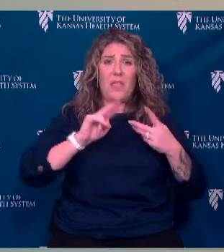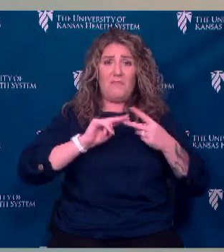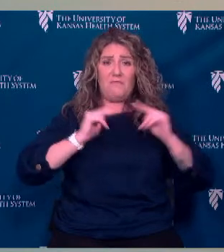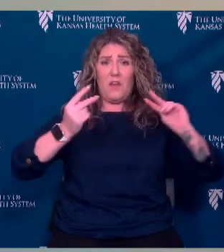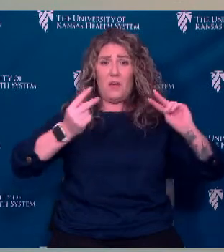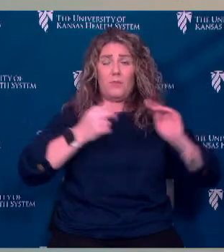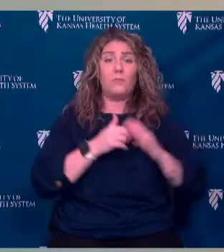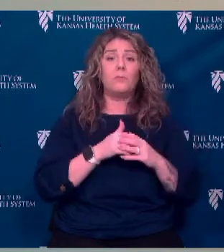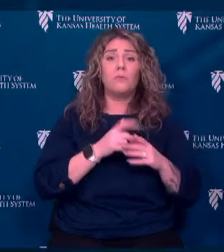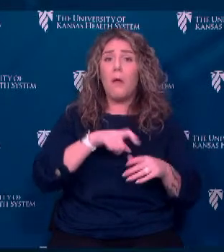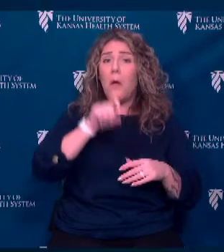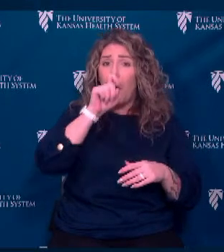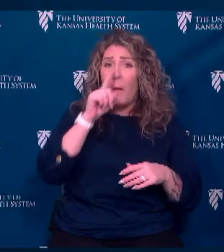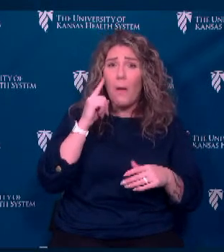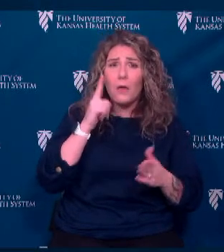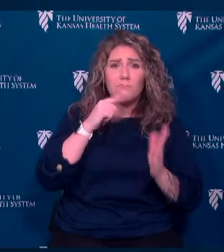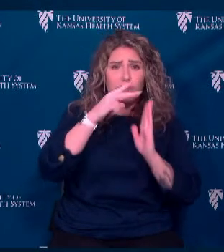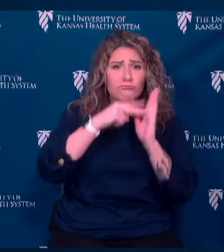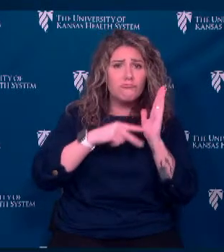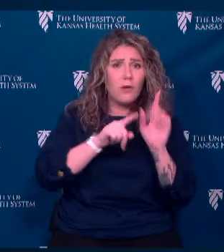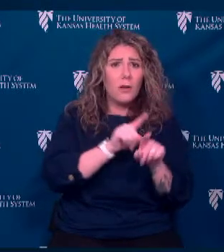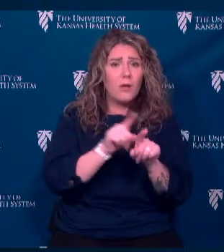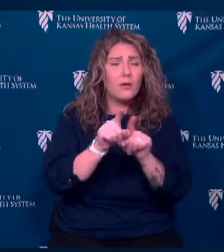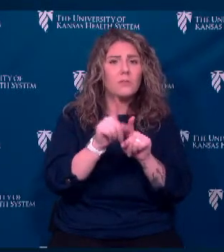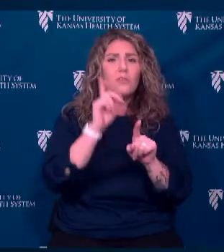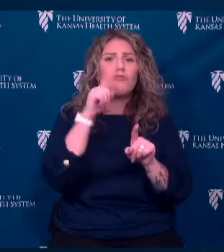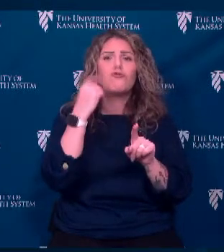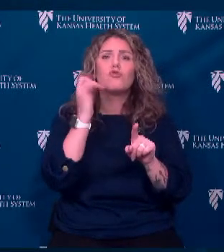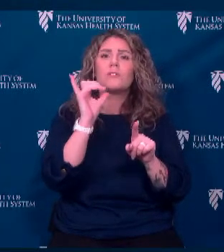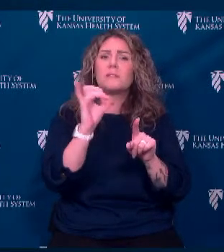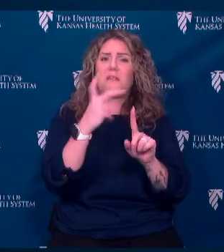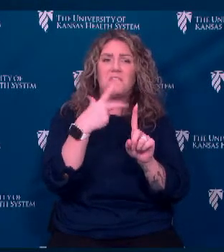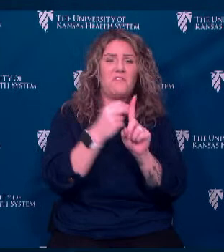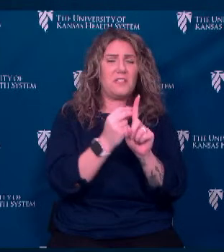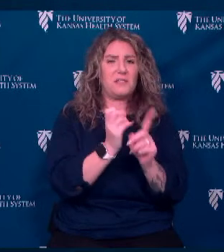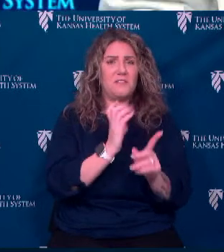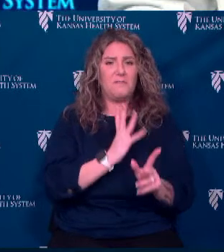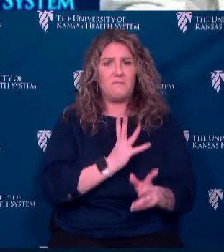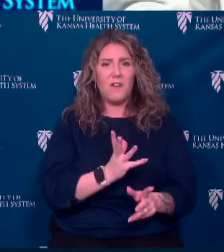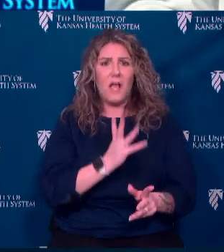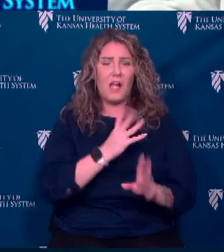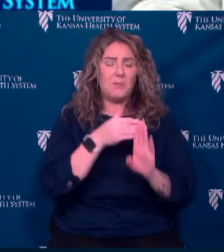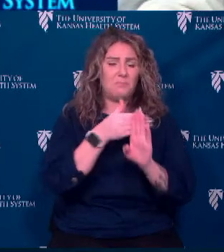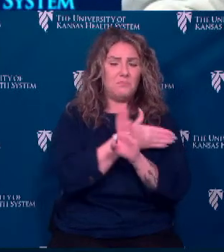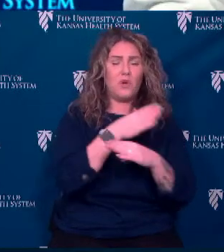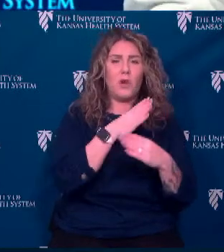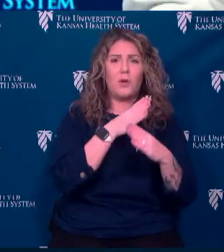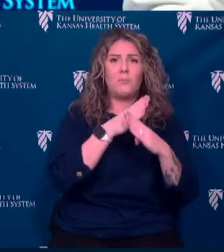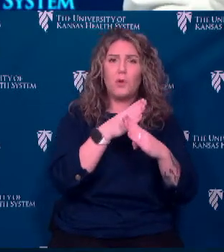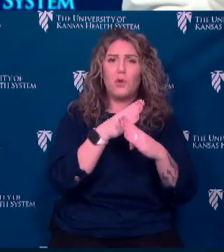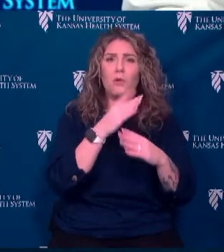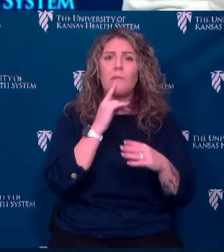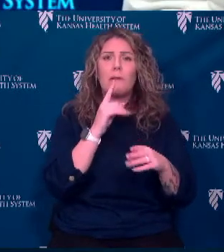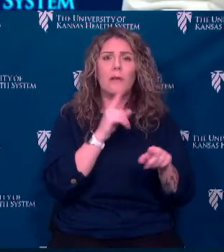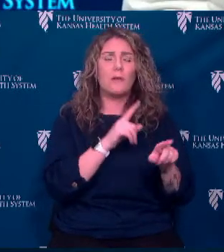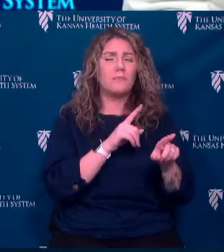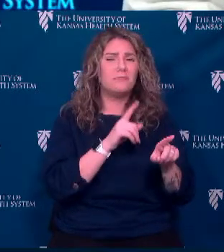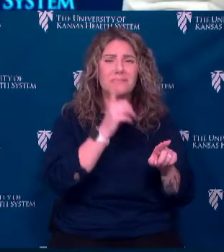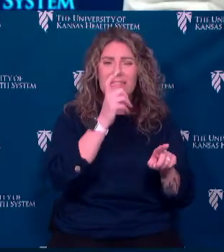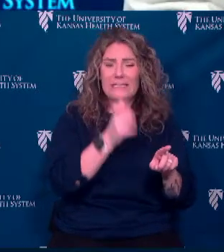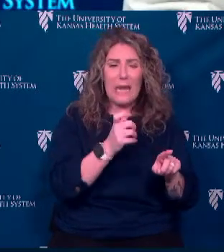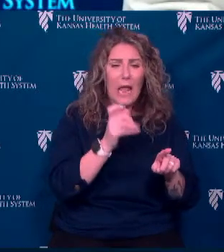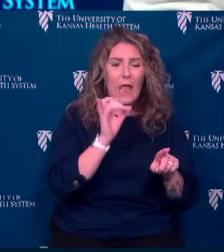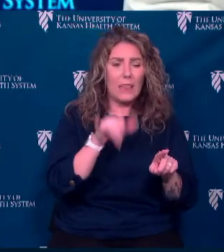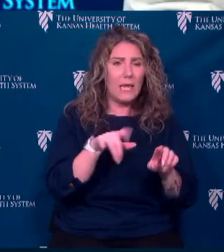Hawkeye, that's what I'm reading too, is it looks like it's going to be handled by the vaccine, by prior immunity or whatever, and not going to be